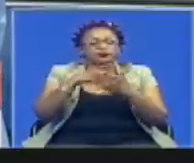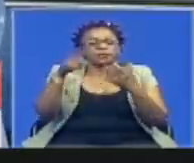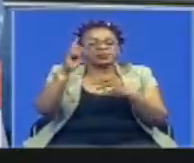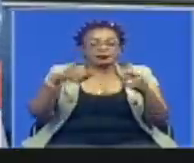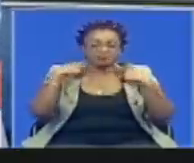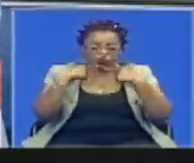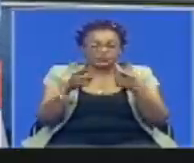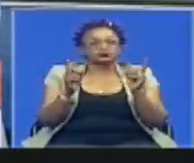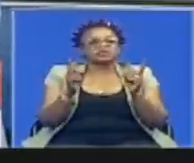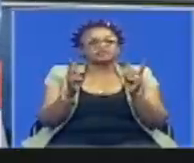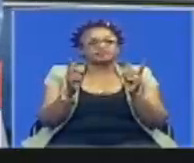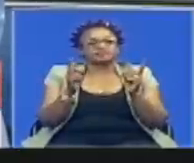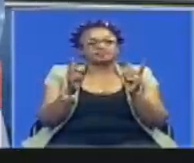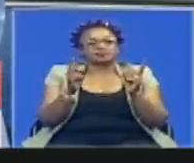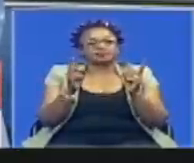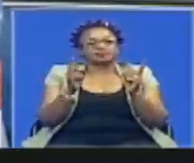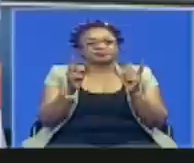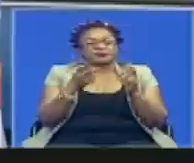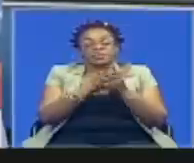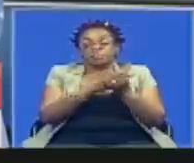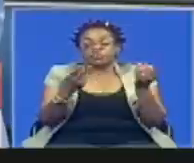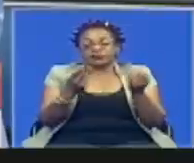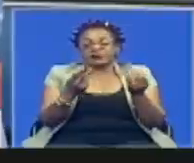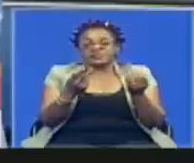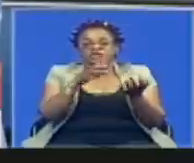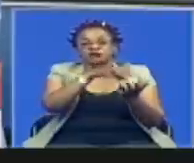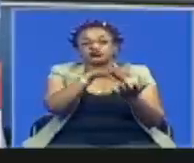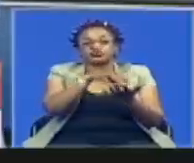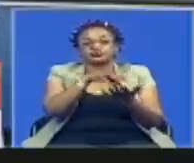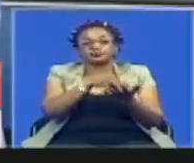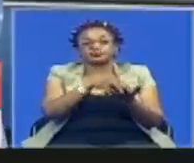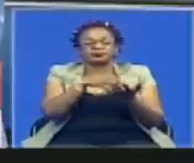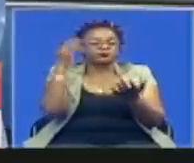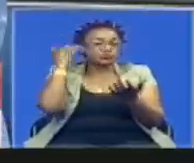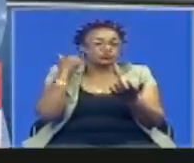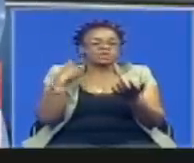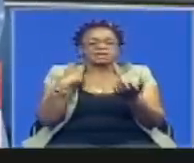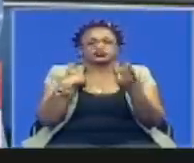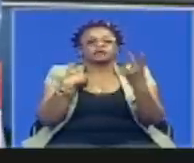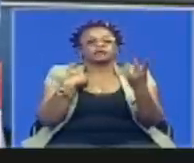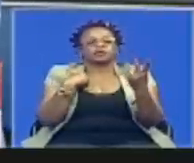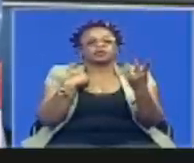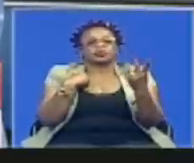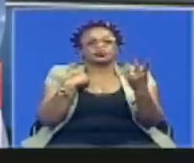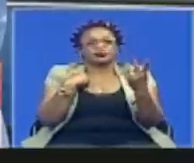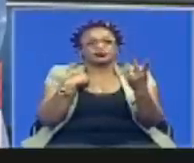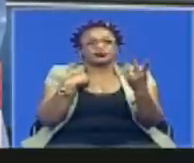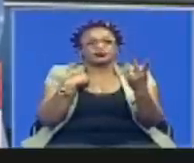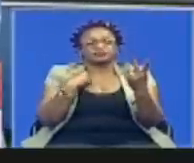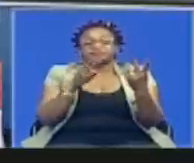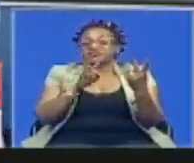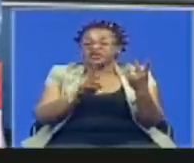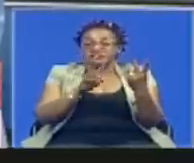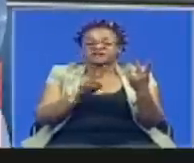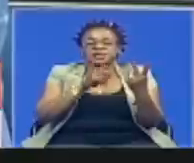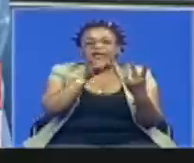pronounced. And in both cases, the court came with two verdicts. The first verdict is